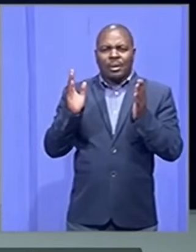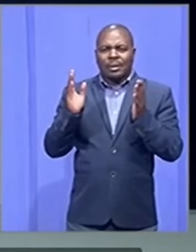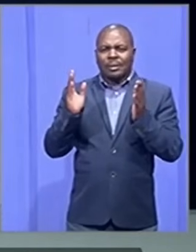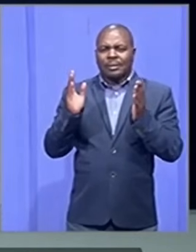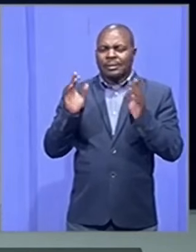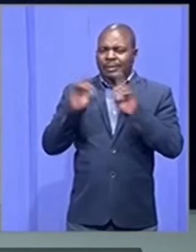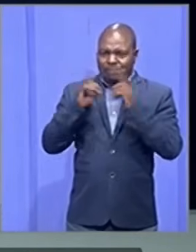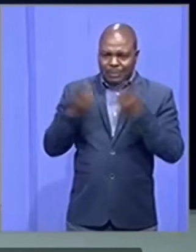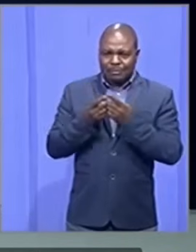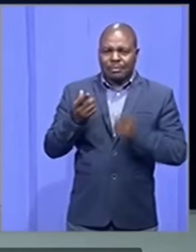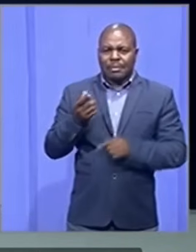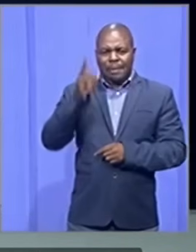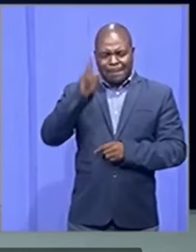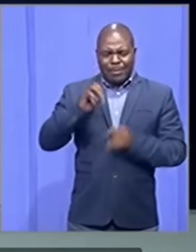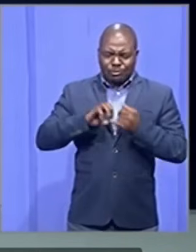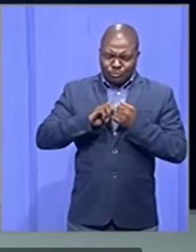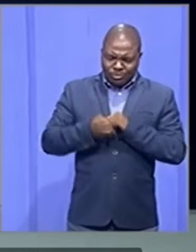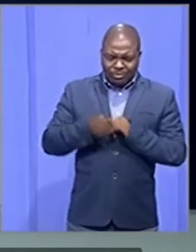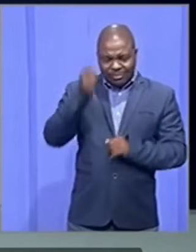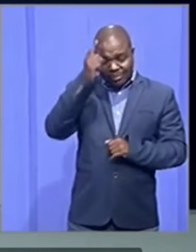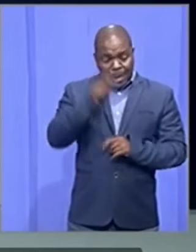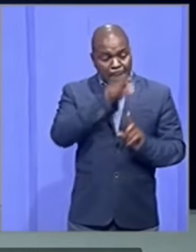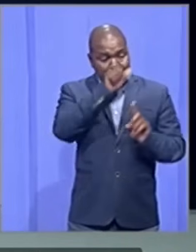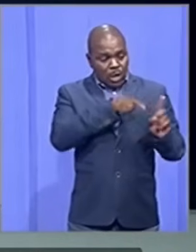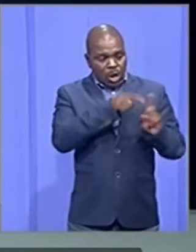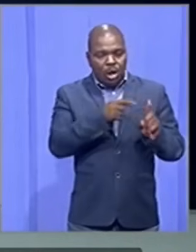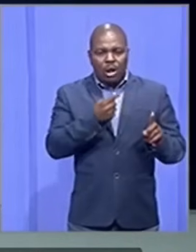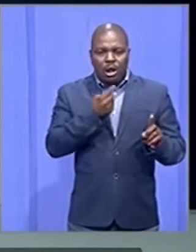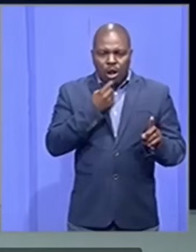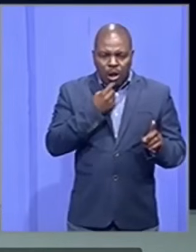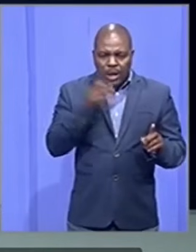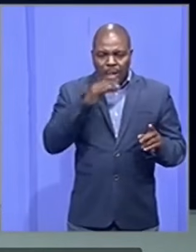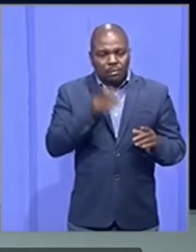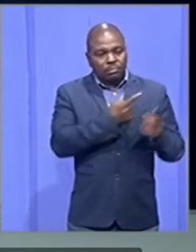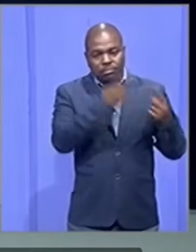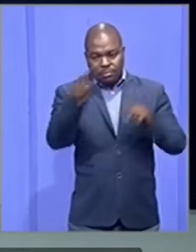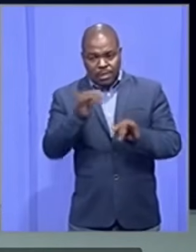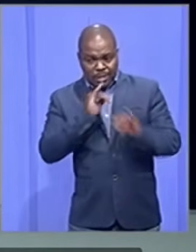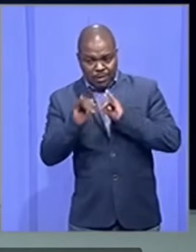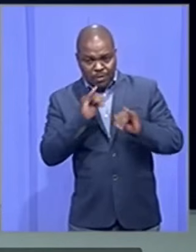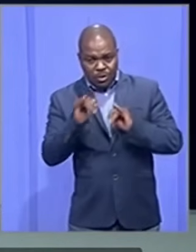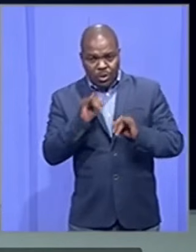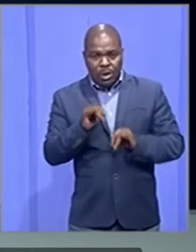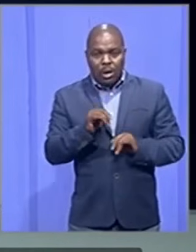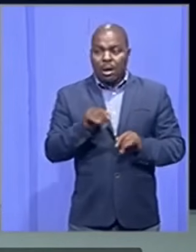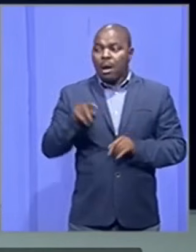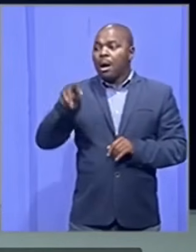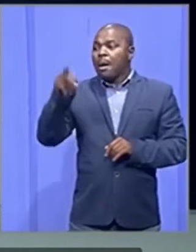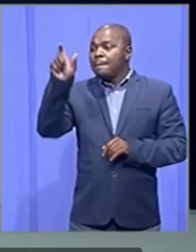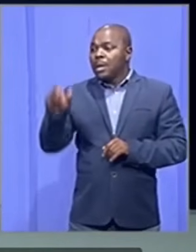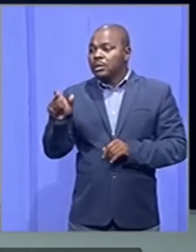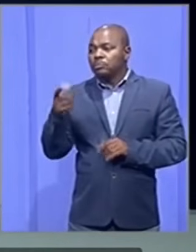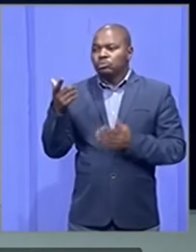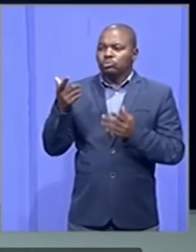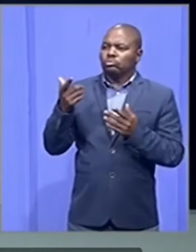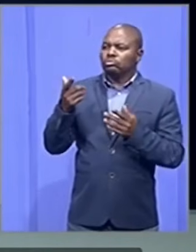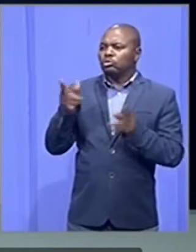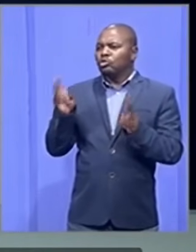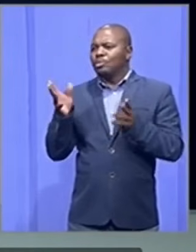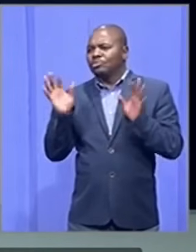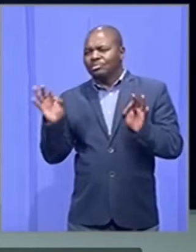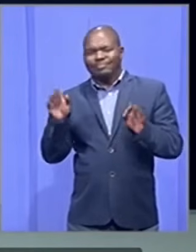departments ba leke ho utlwisisa ho motho le hwele ha mo bitsitse for interview a ke se khone ho computer le motho a buang hantle